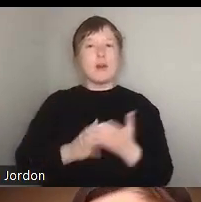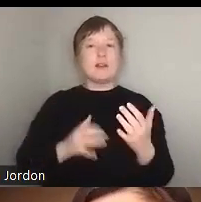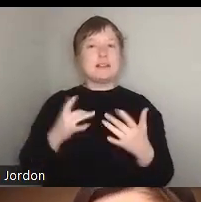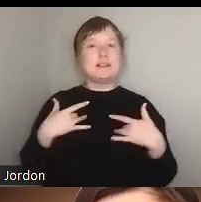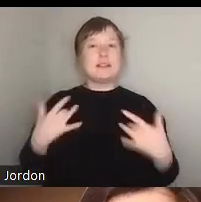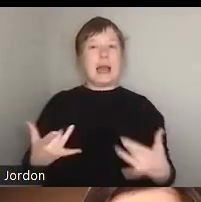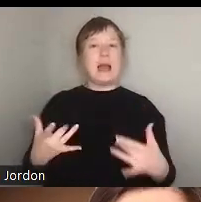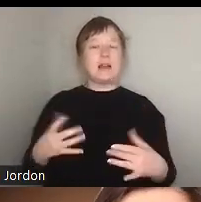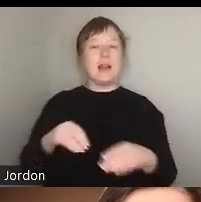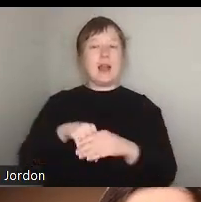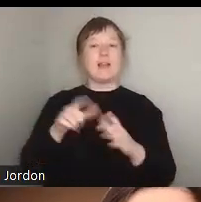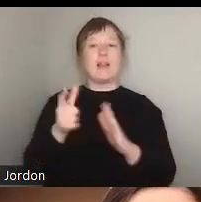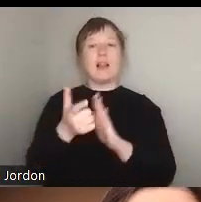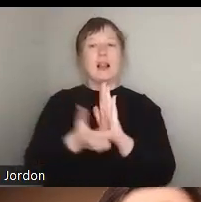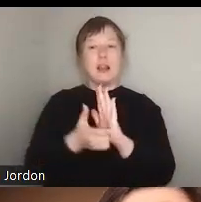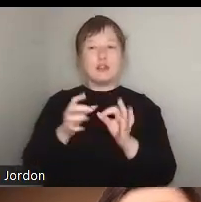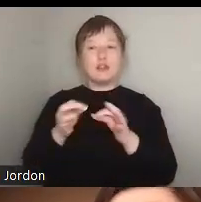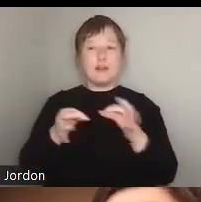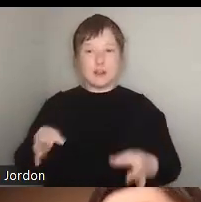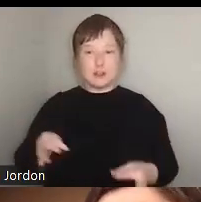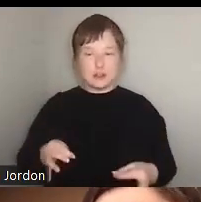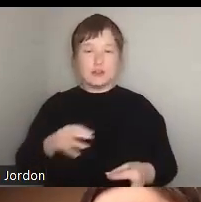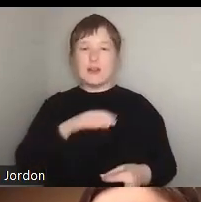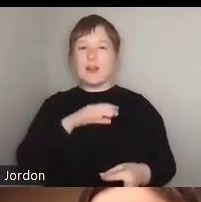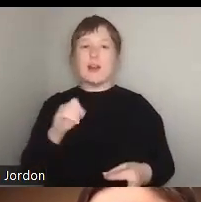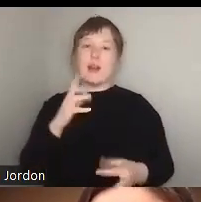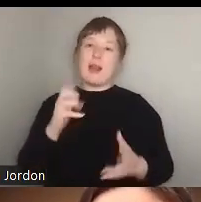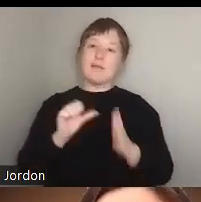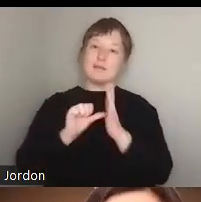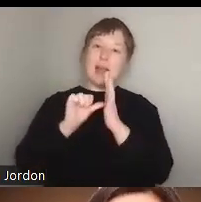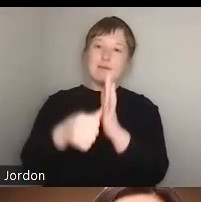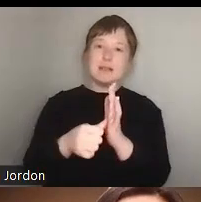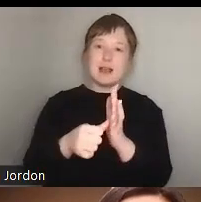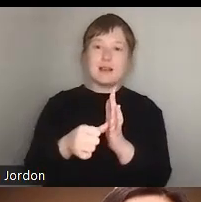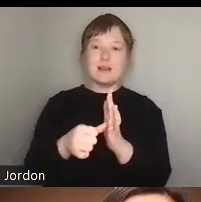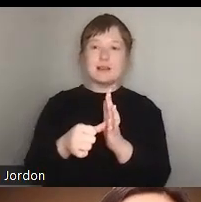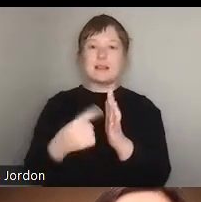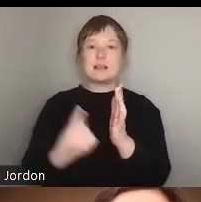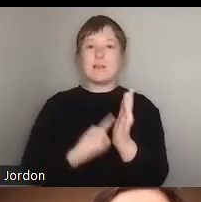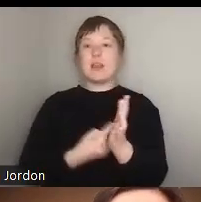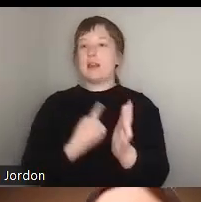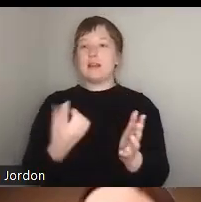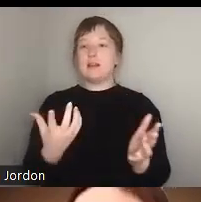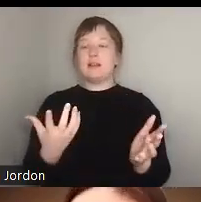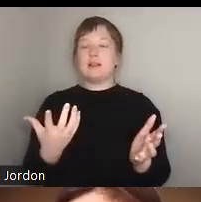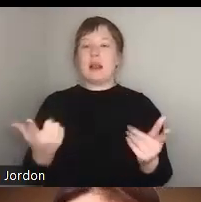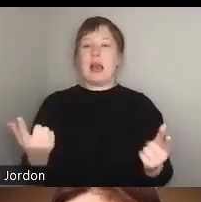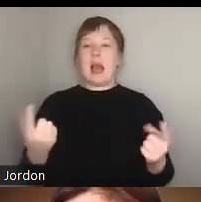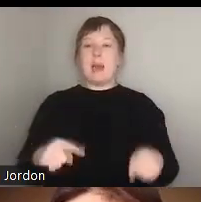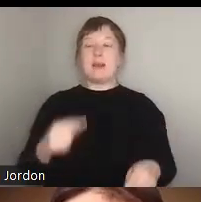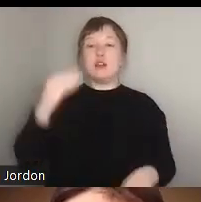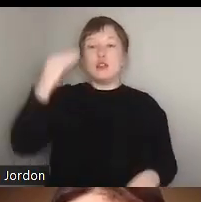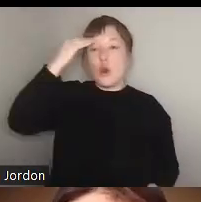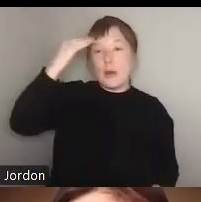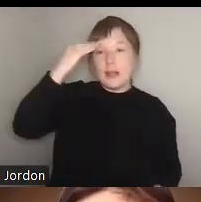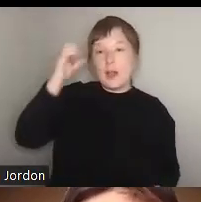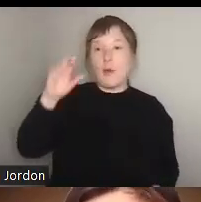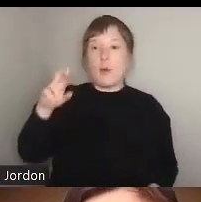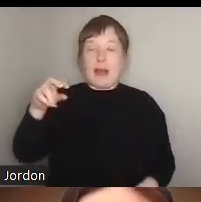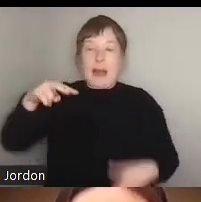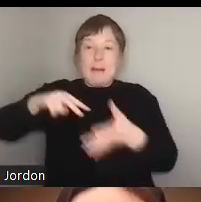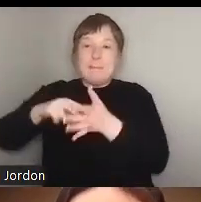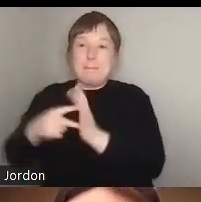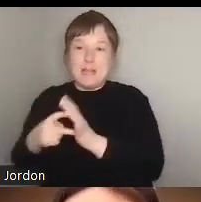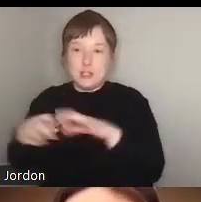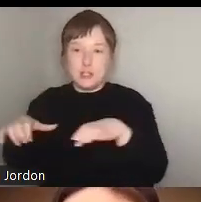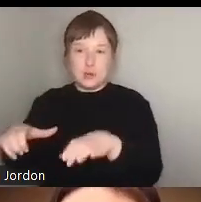legal definitions. And they also often emphasize that it's something that's happening knowingly or intentionally. So the person who is